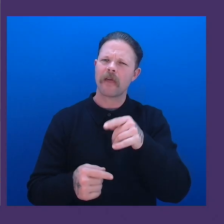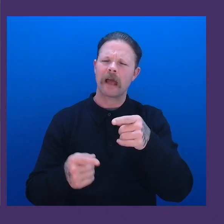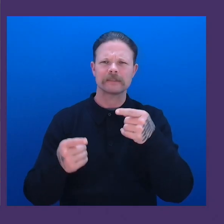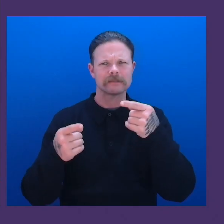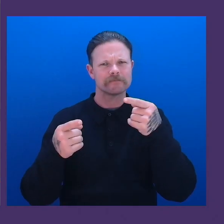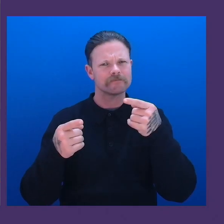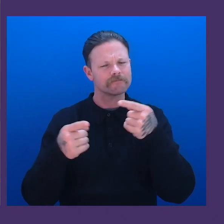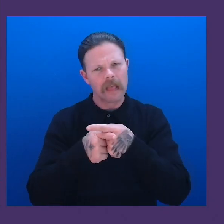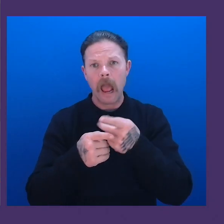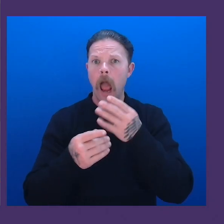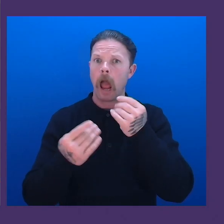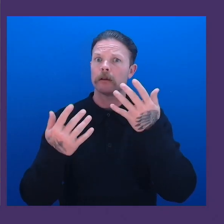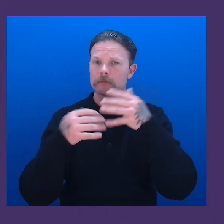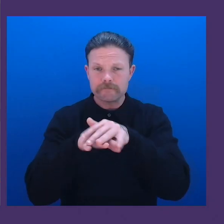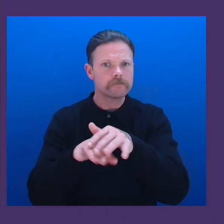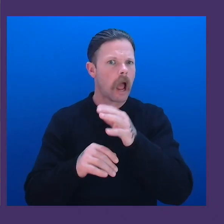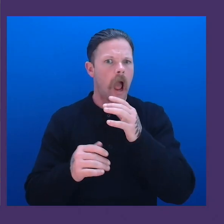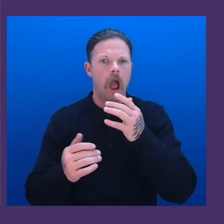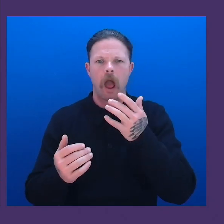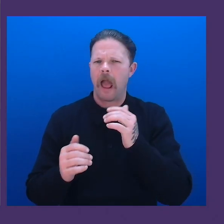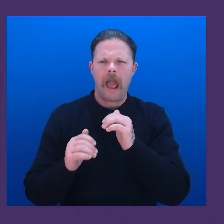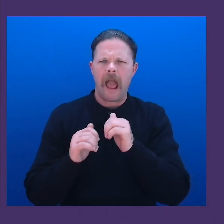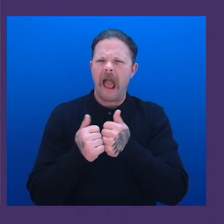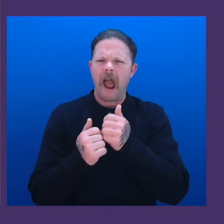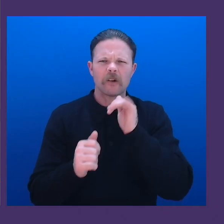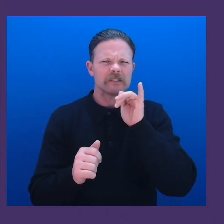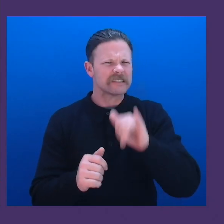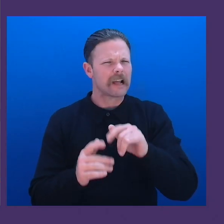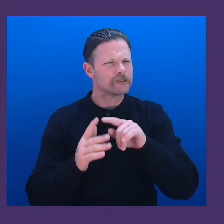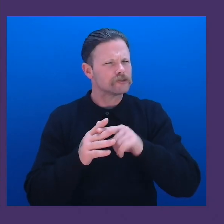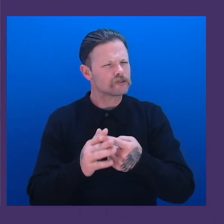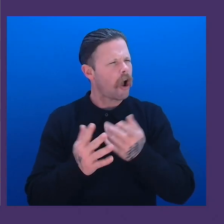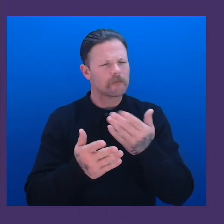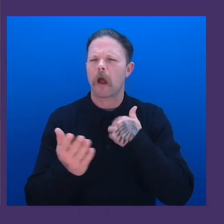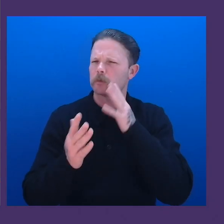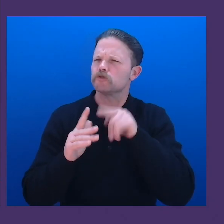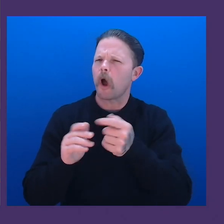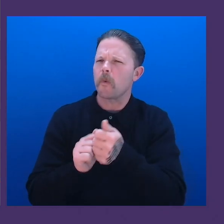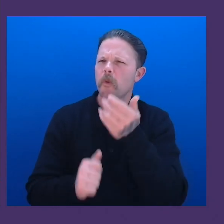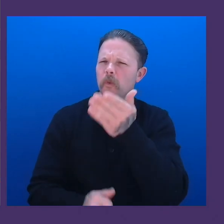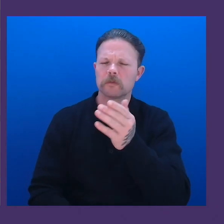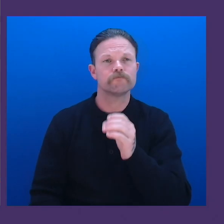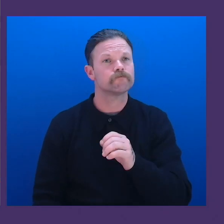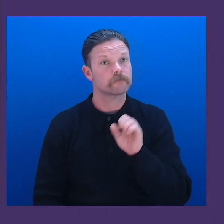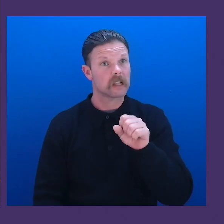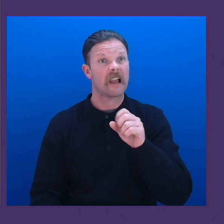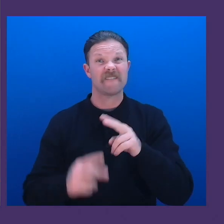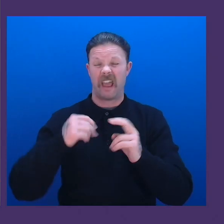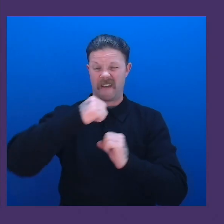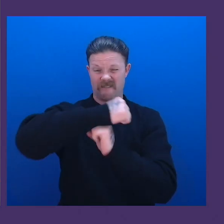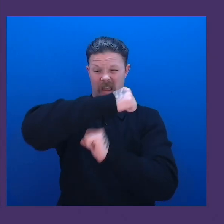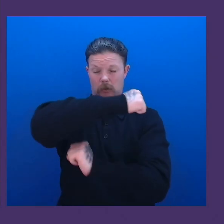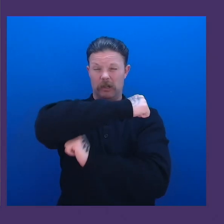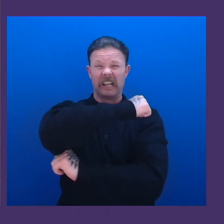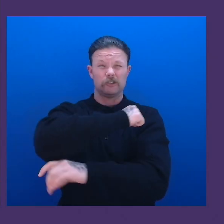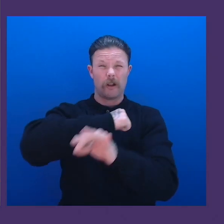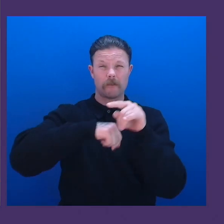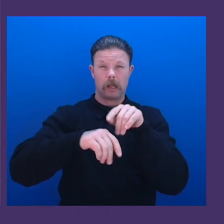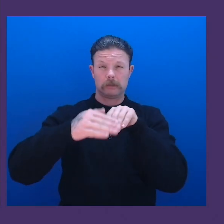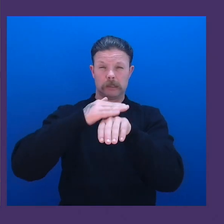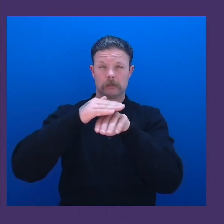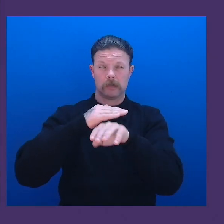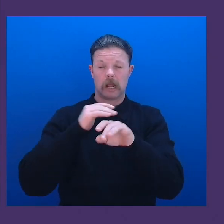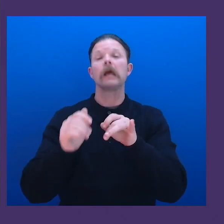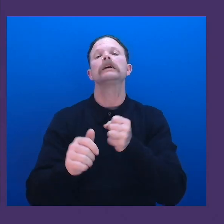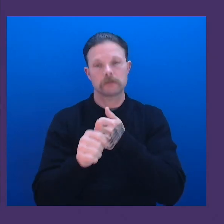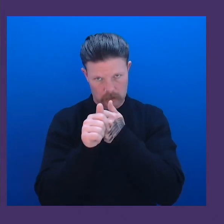to build inclusive products. And Anne, I'll start with you. Sure. The very foundation of accessibility is to be compliant.